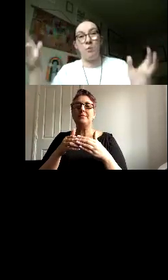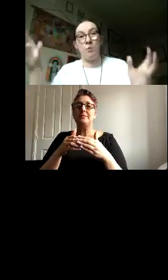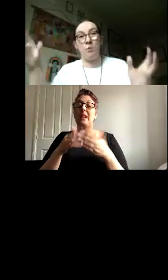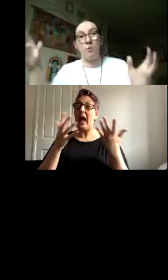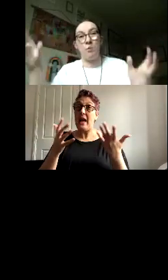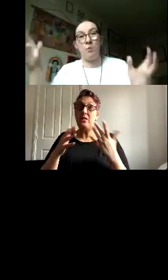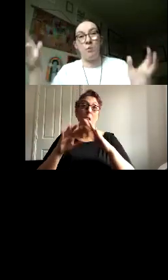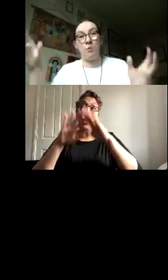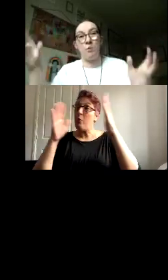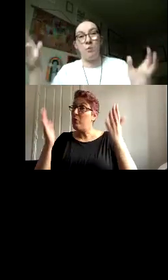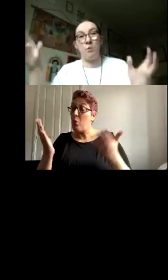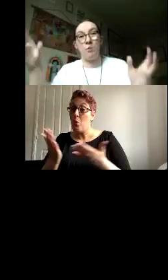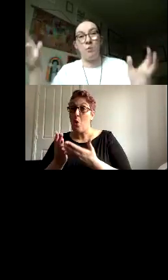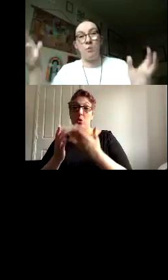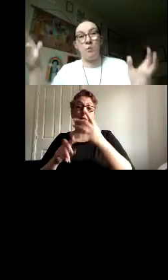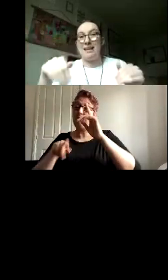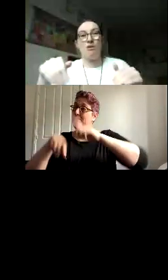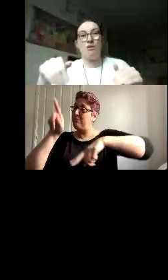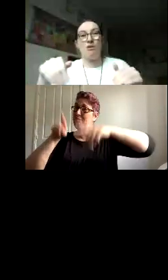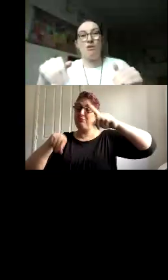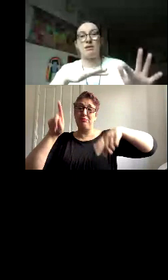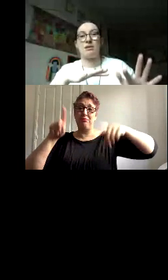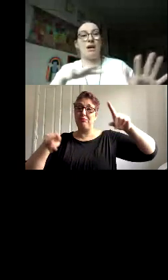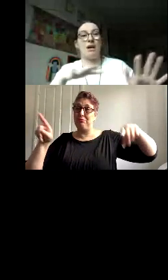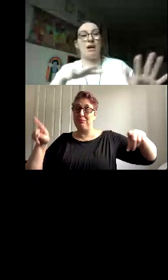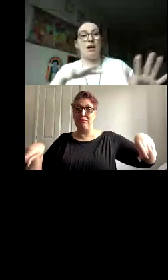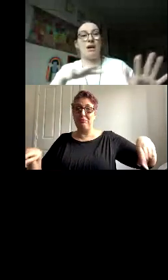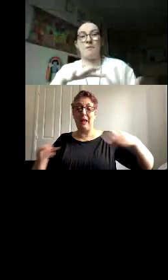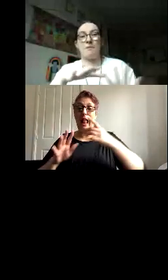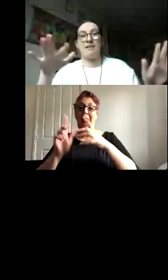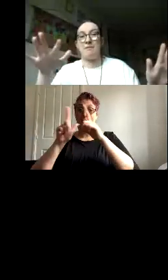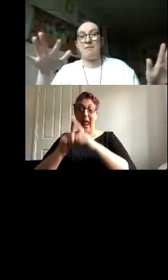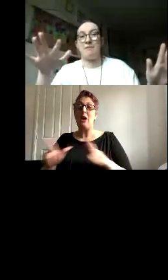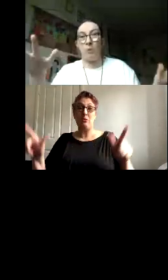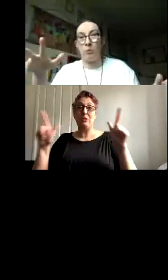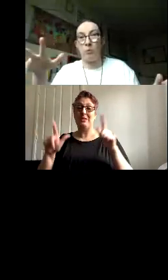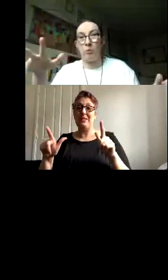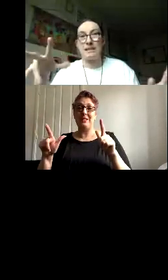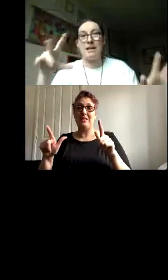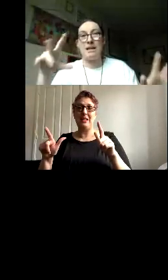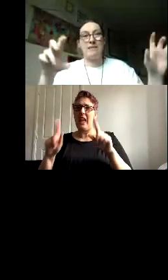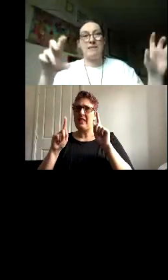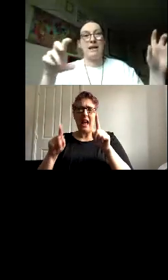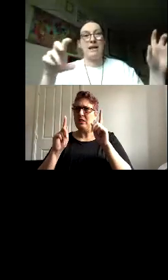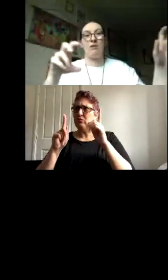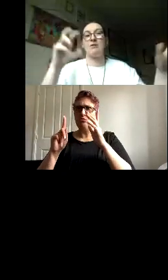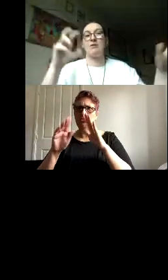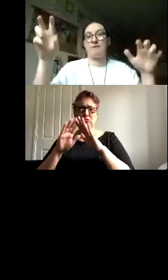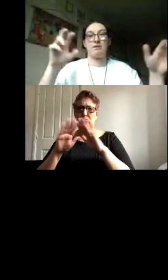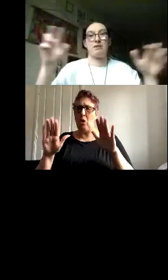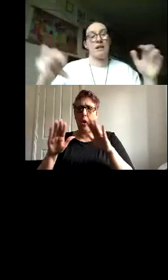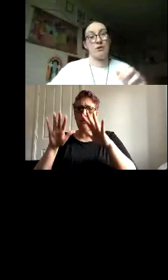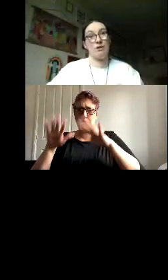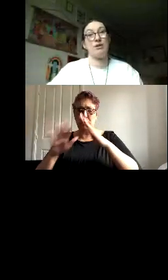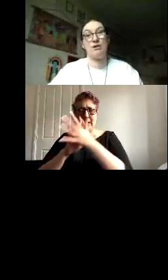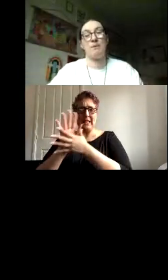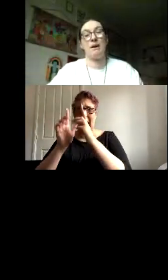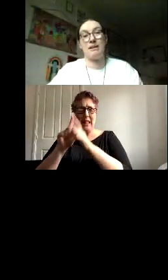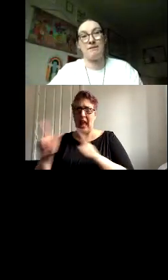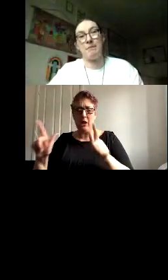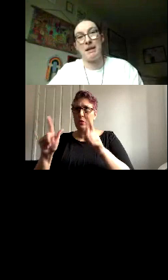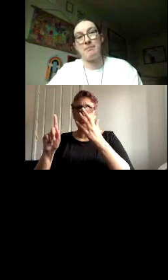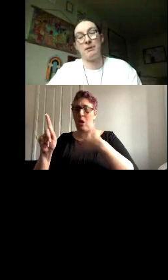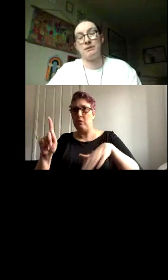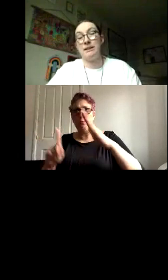the world. BSL is not the predominant sign language used by deaf people worldwide. There are different sign languages used